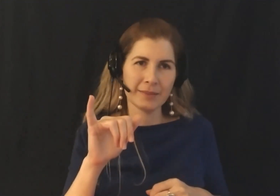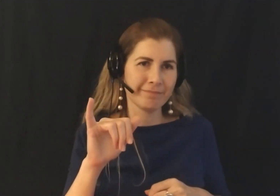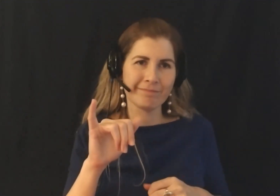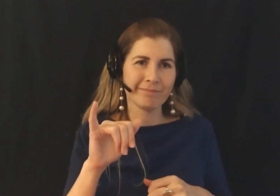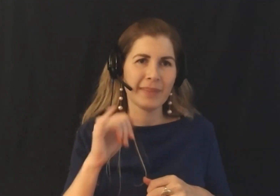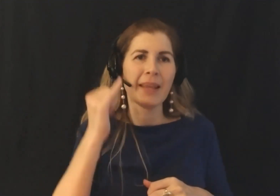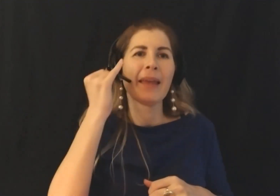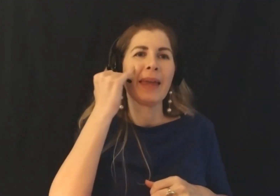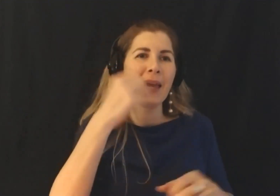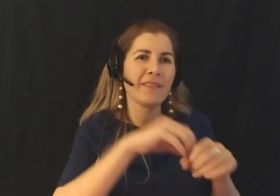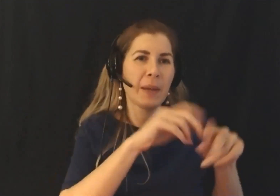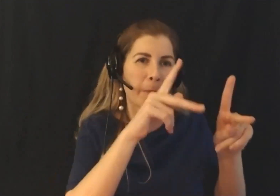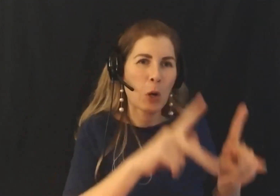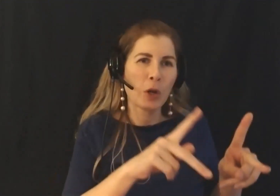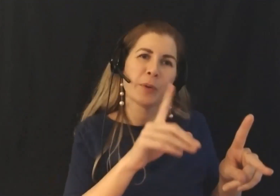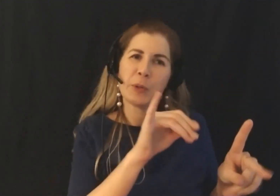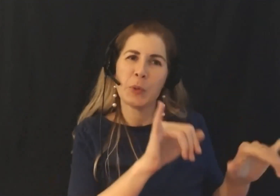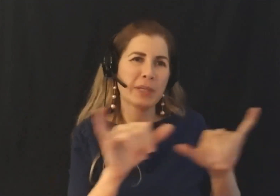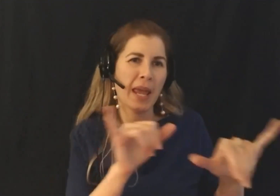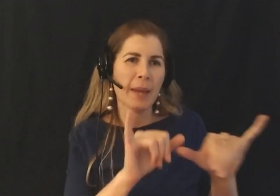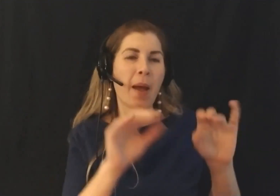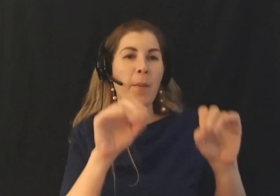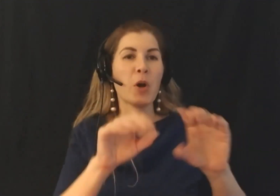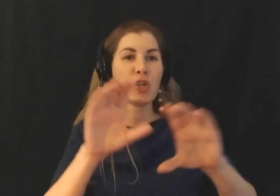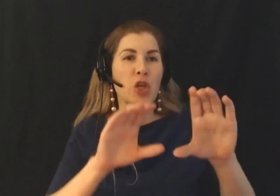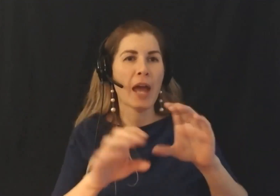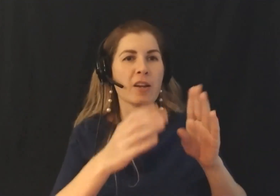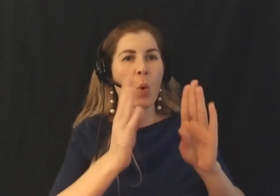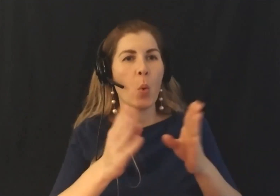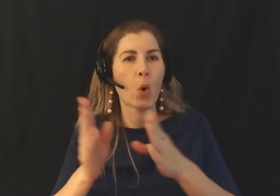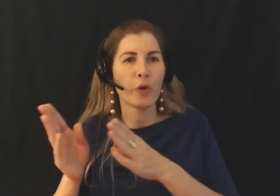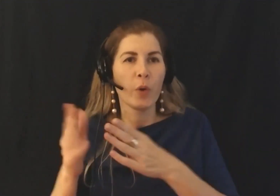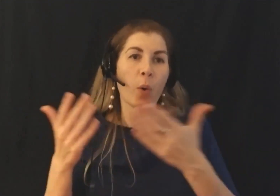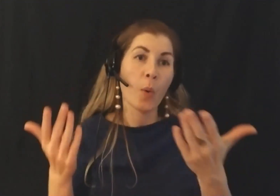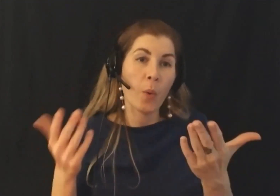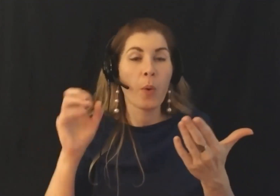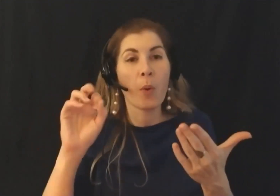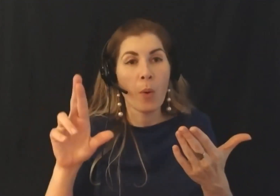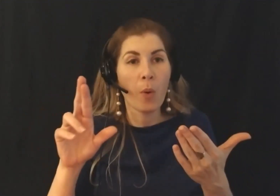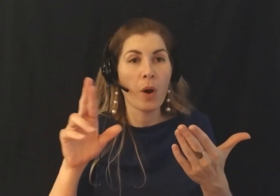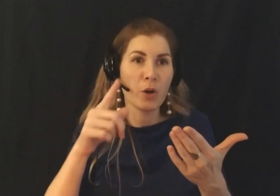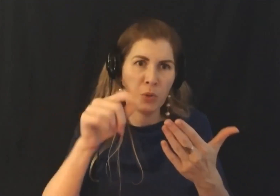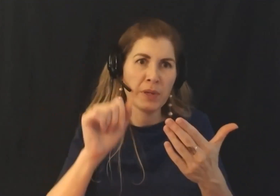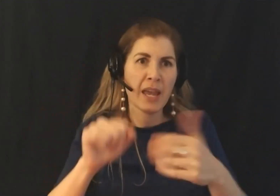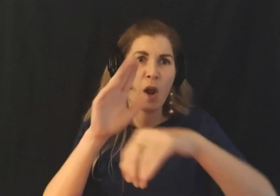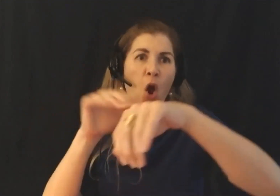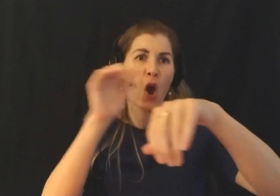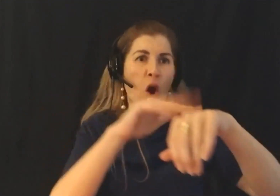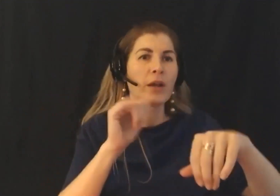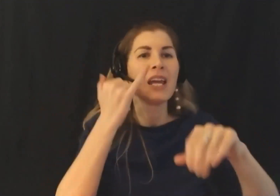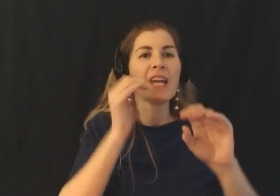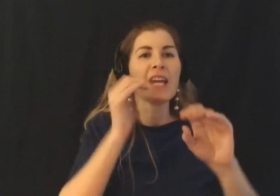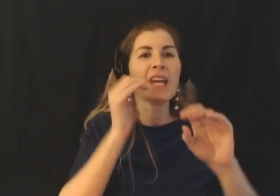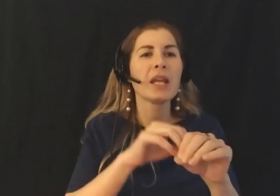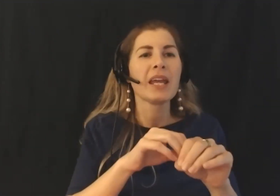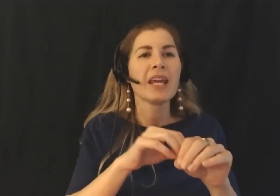with students or participants. I would put in the chat the order, or you can also call on people. But I find if you put the chat in the order and everybody just